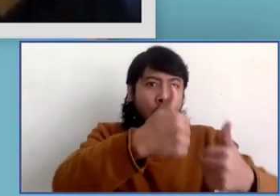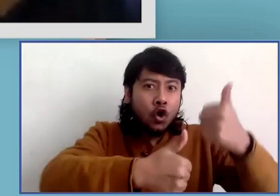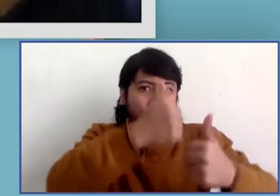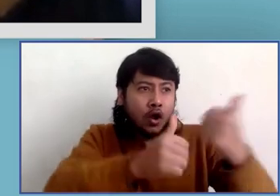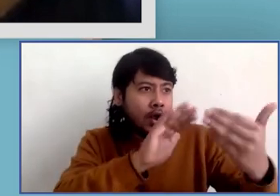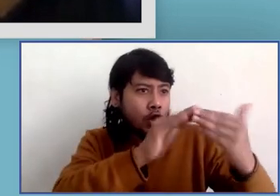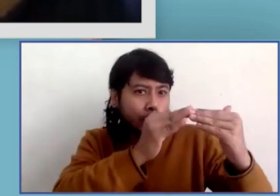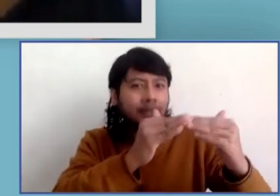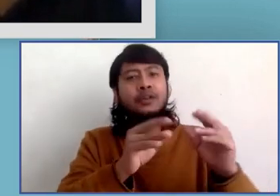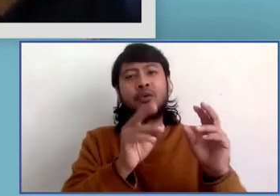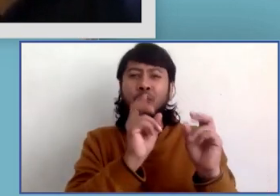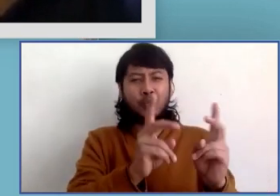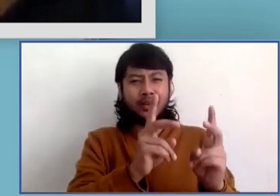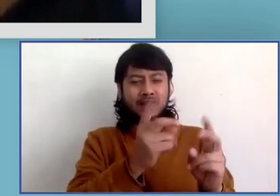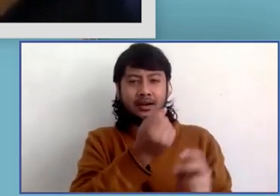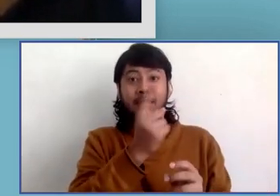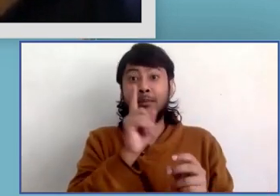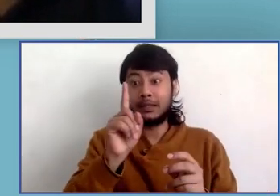My